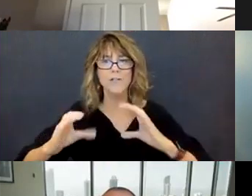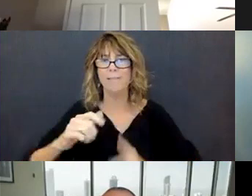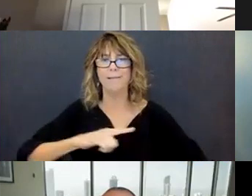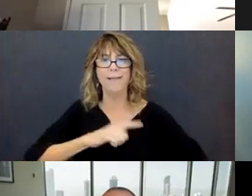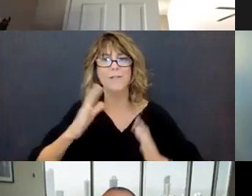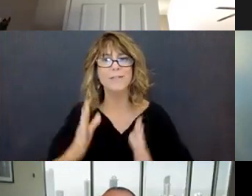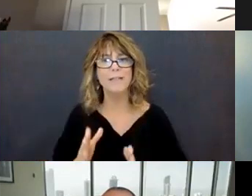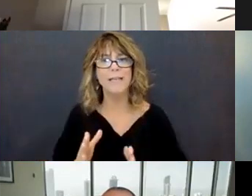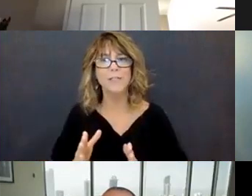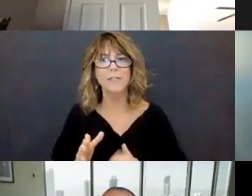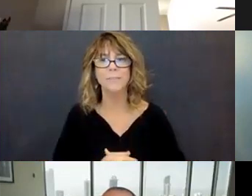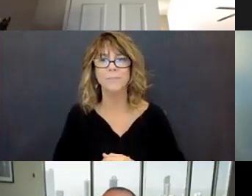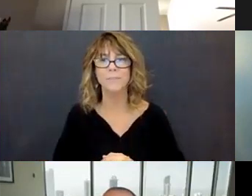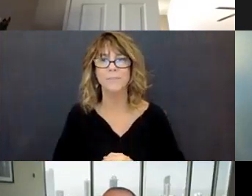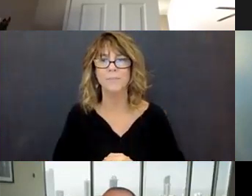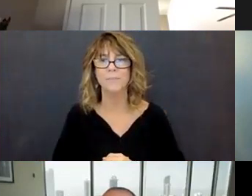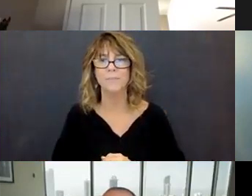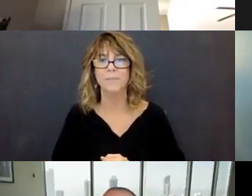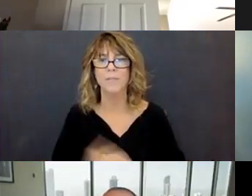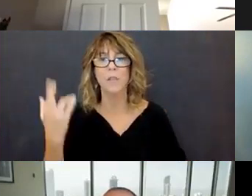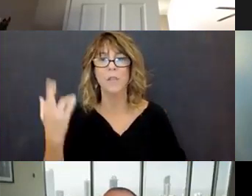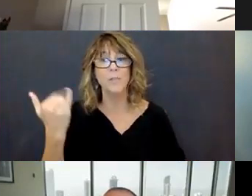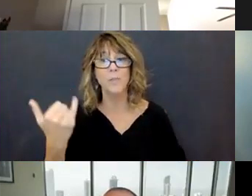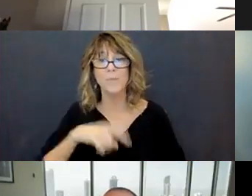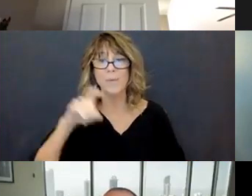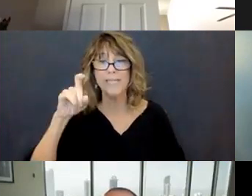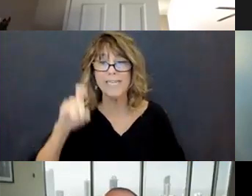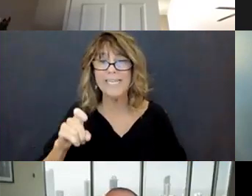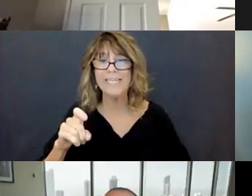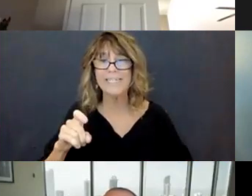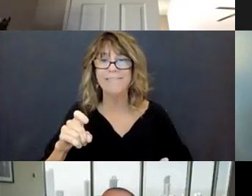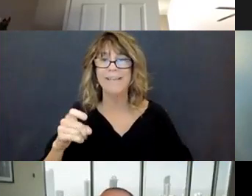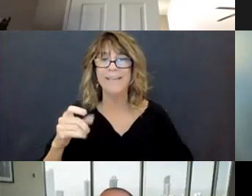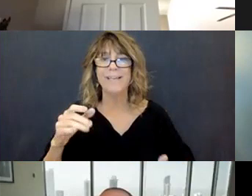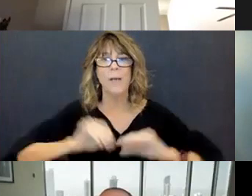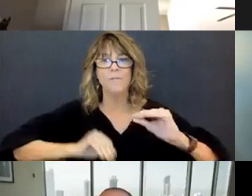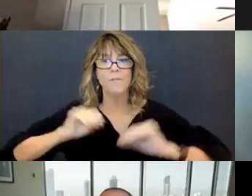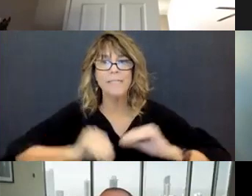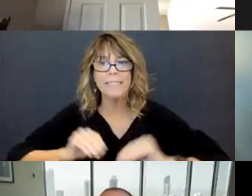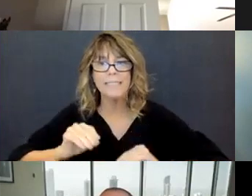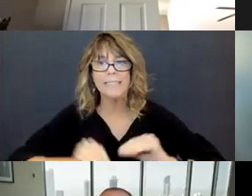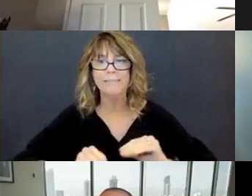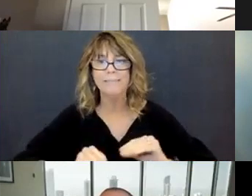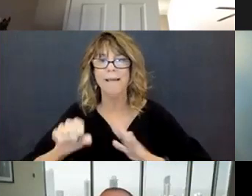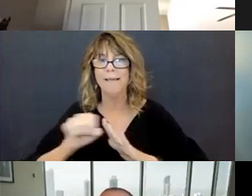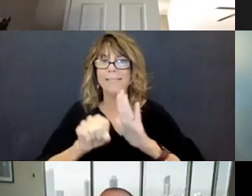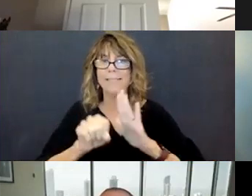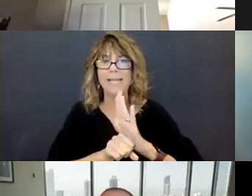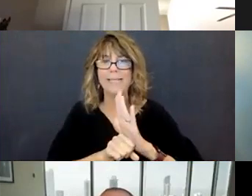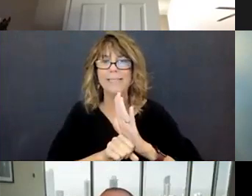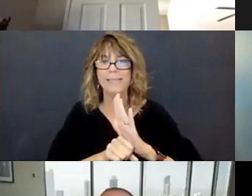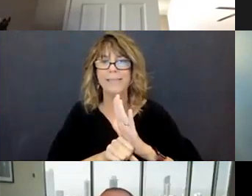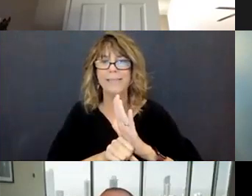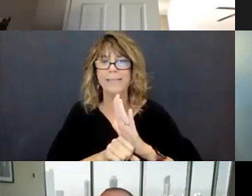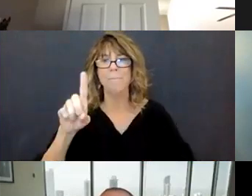we do need some oversight on fixing the issues. State Medicaid leadership needs to join us in fixing the issues as well,